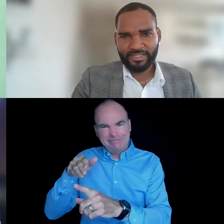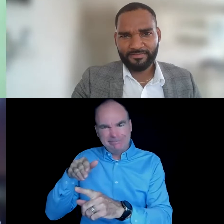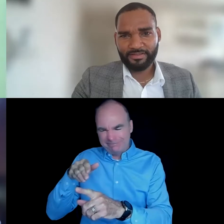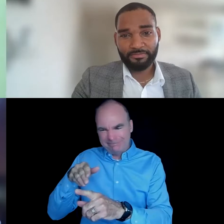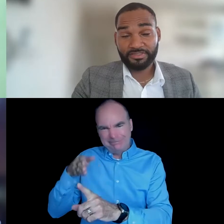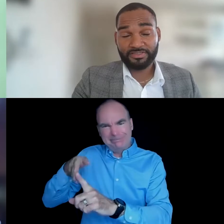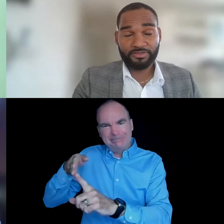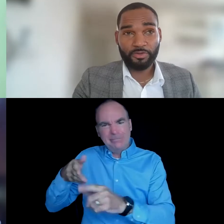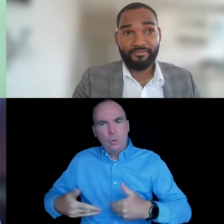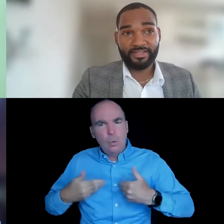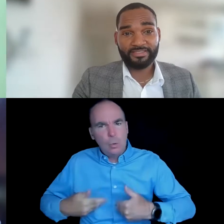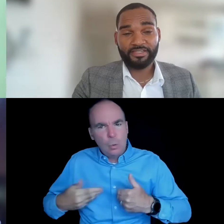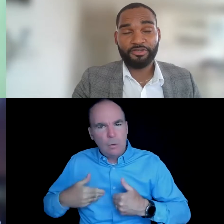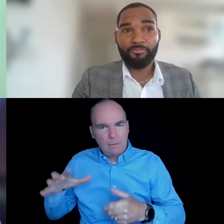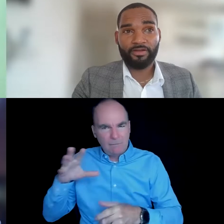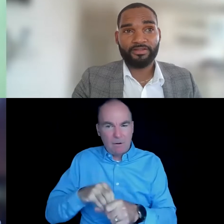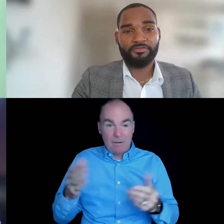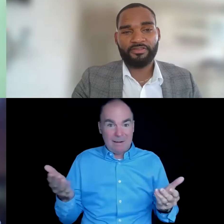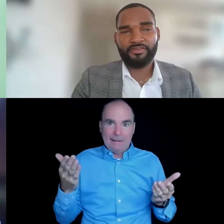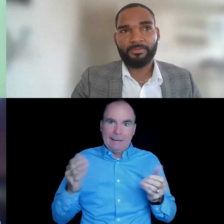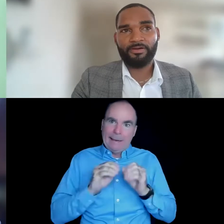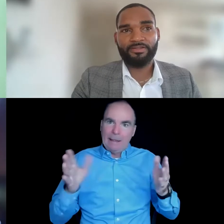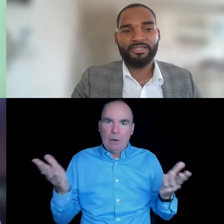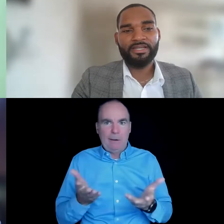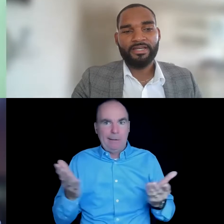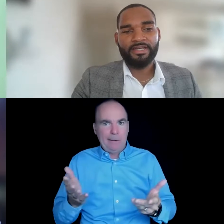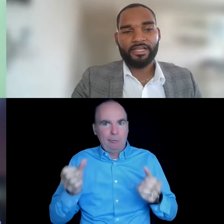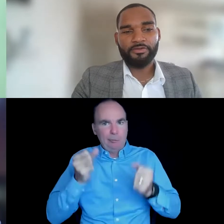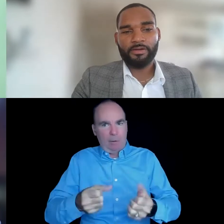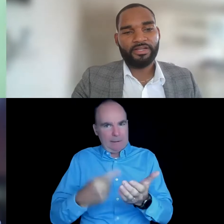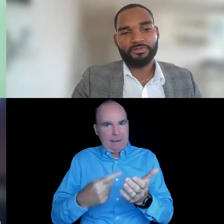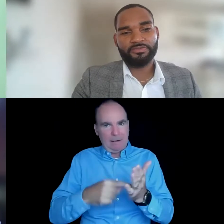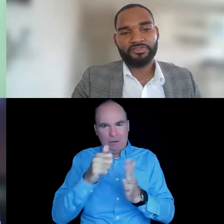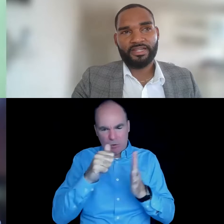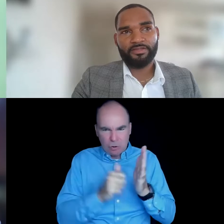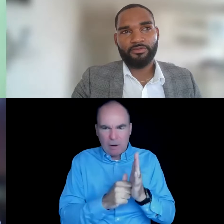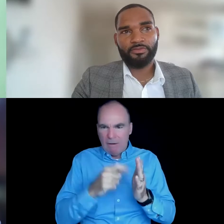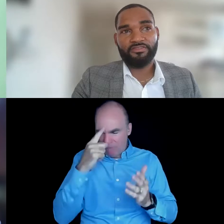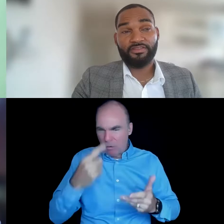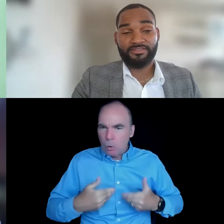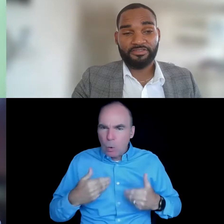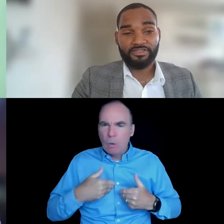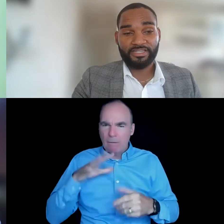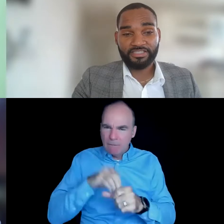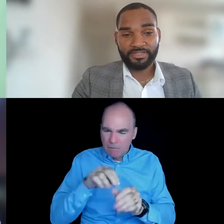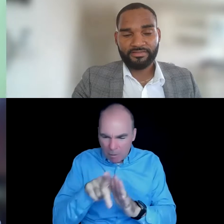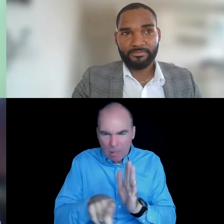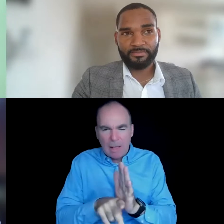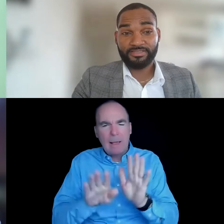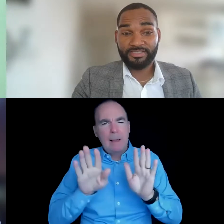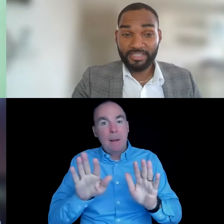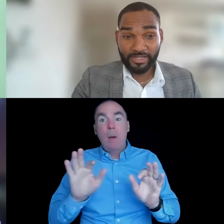agenda, even which is evident in the youth policy, youth and development policy. I just want to say that we need to continue the